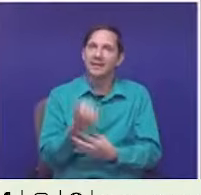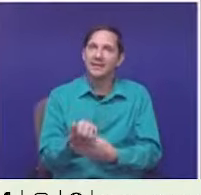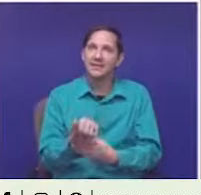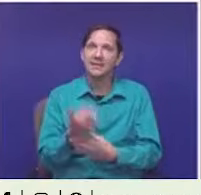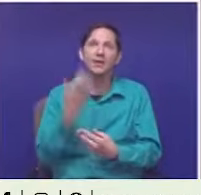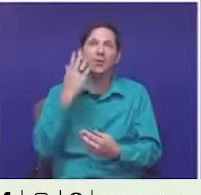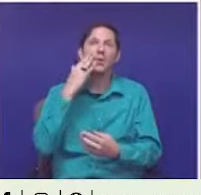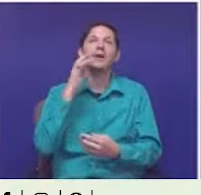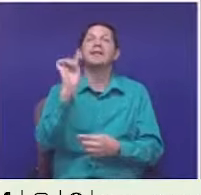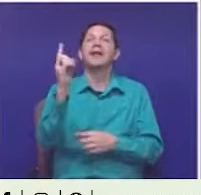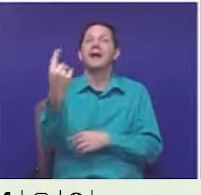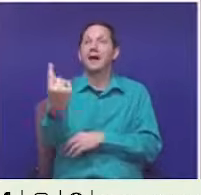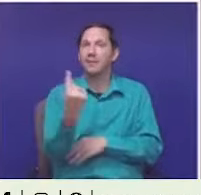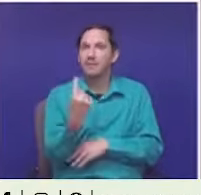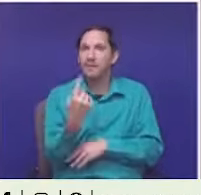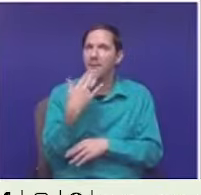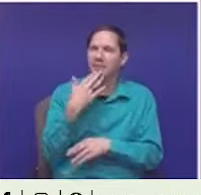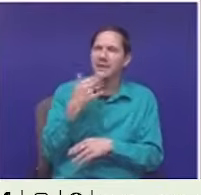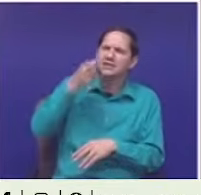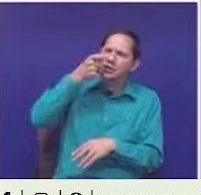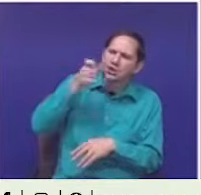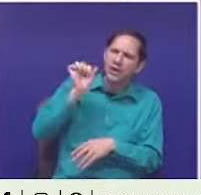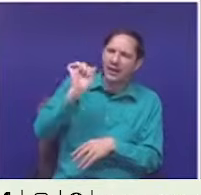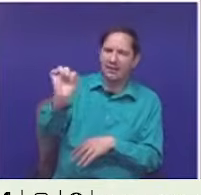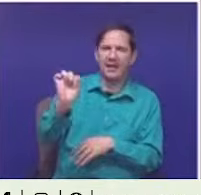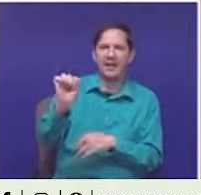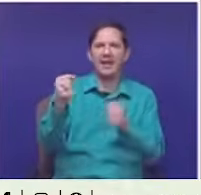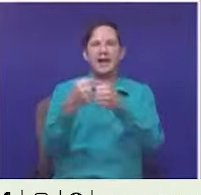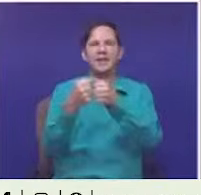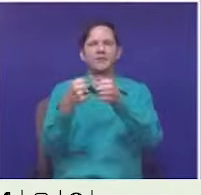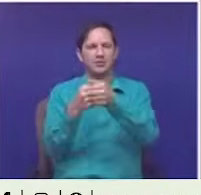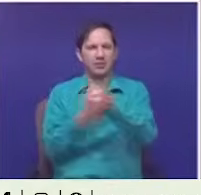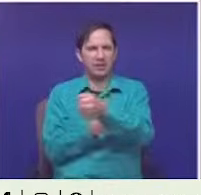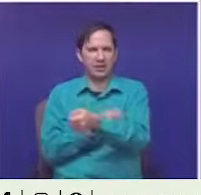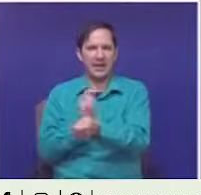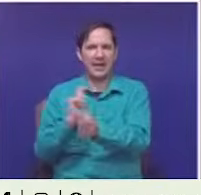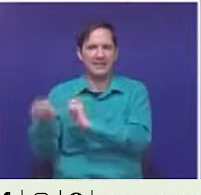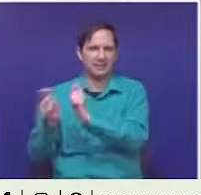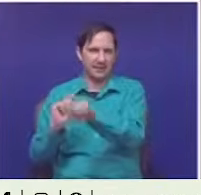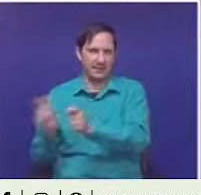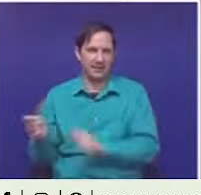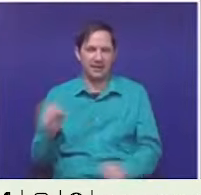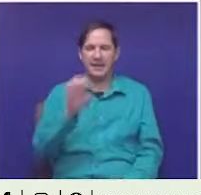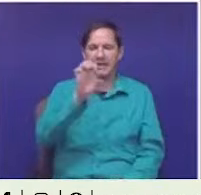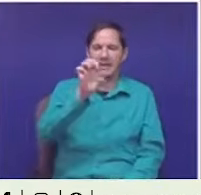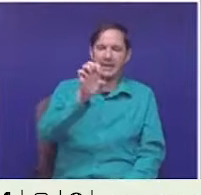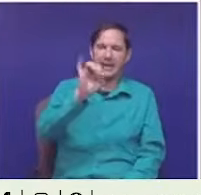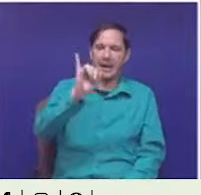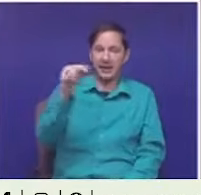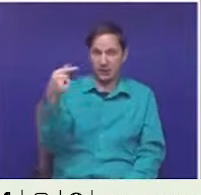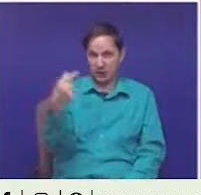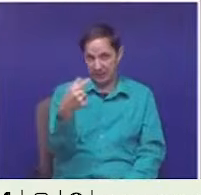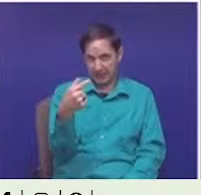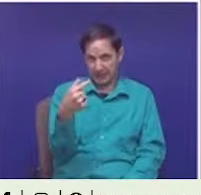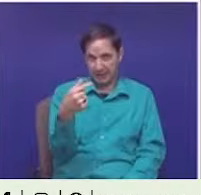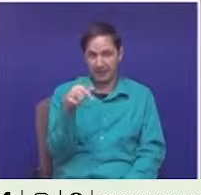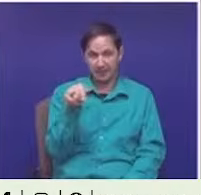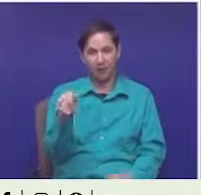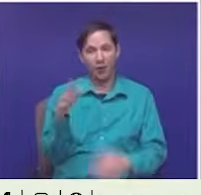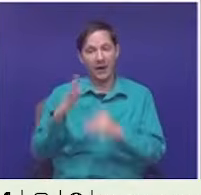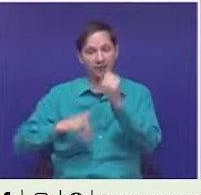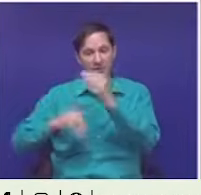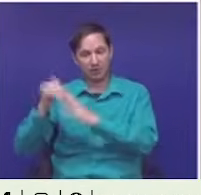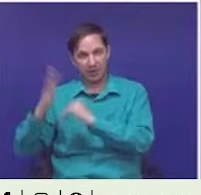the infrastructure expenditure grants. They get a conditional grant, which we call the EIG grant. It's an infrastructure